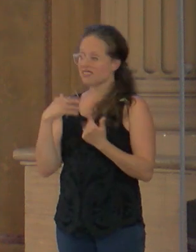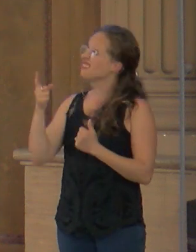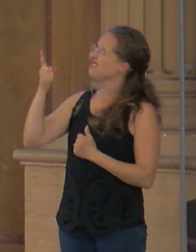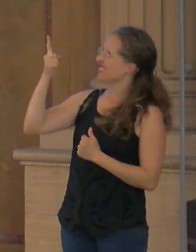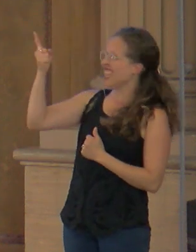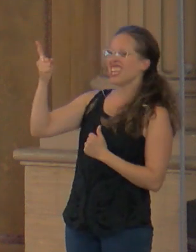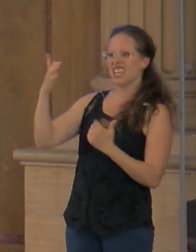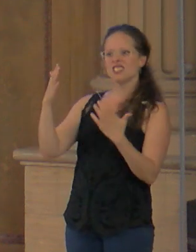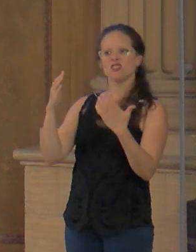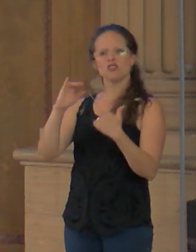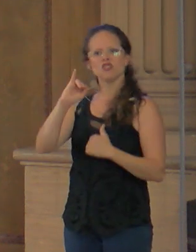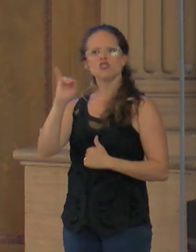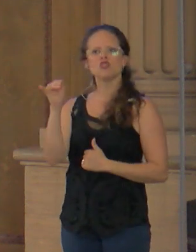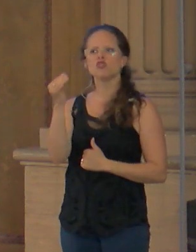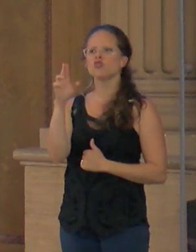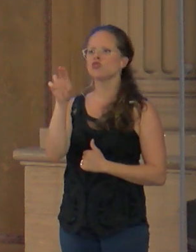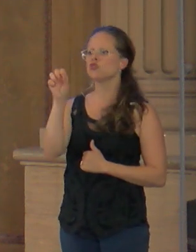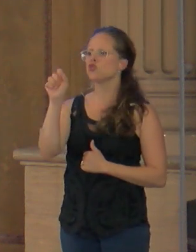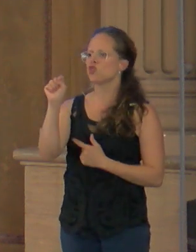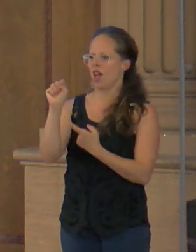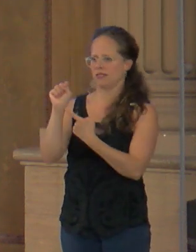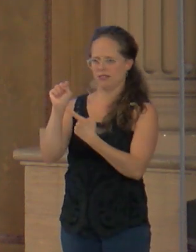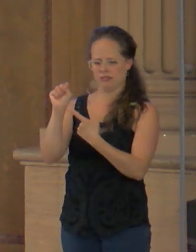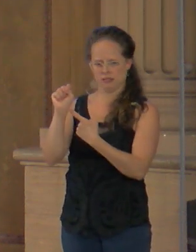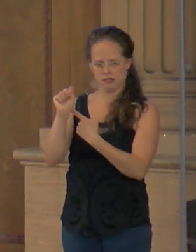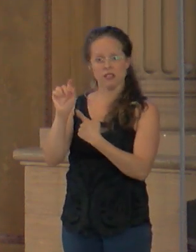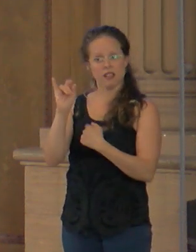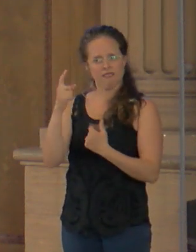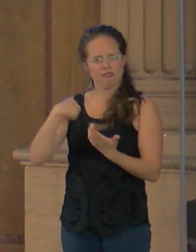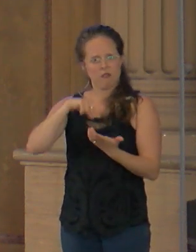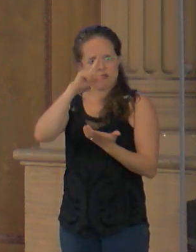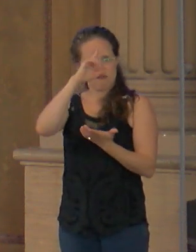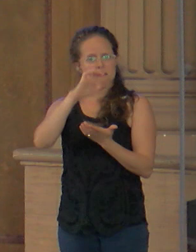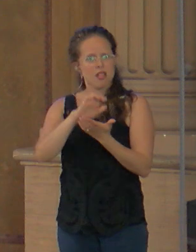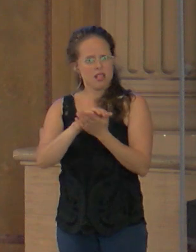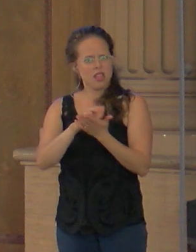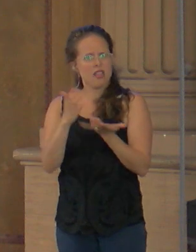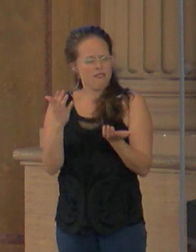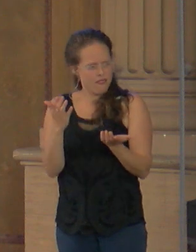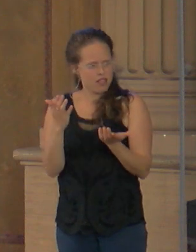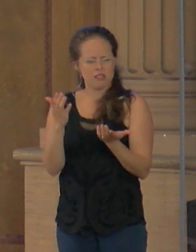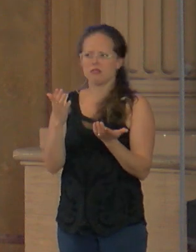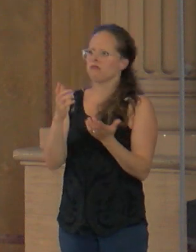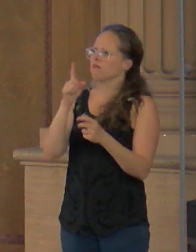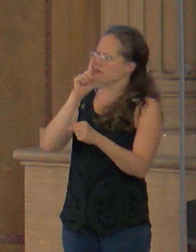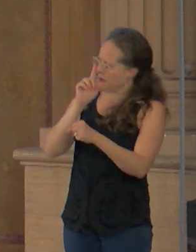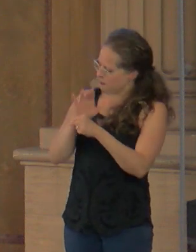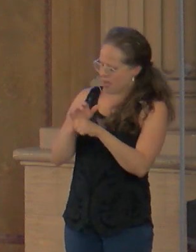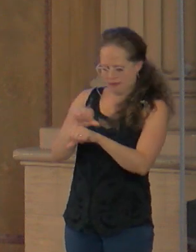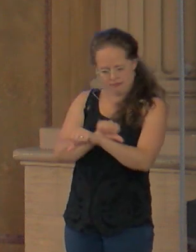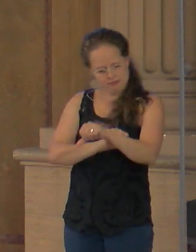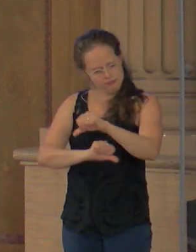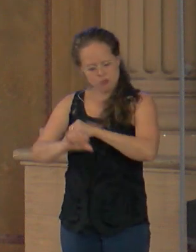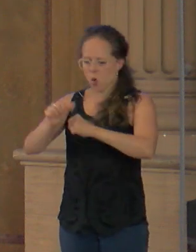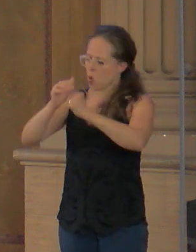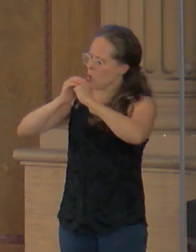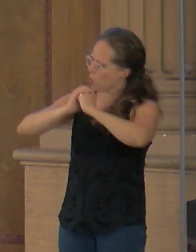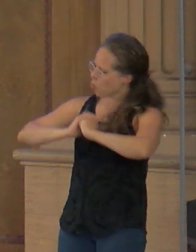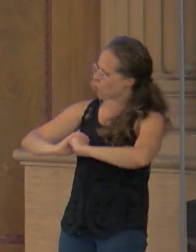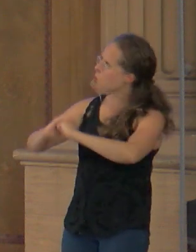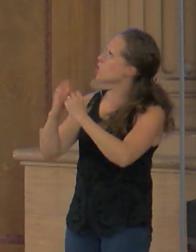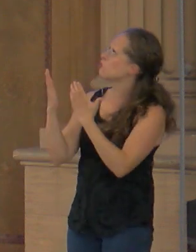a just God. And if we believe that and devote our lives to worshiping him, then he increasingly transforms